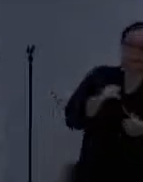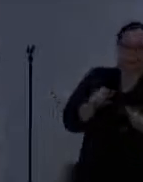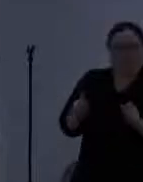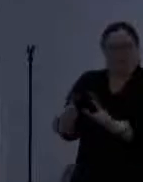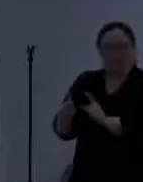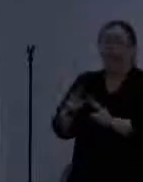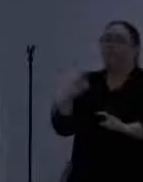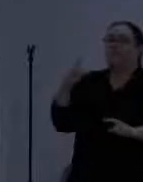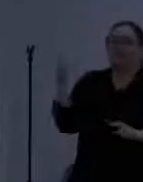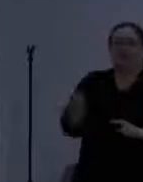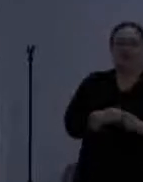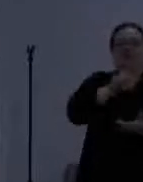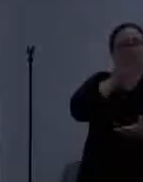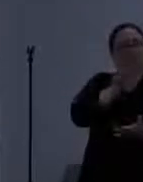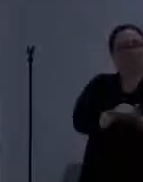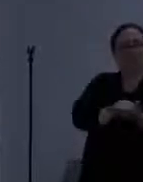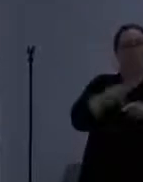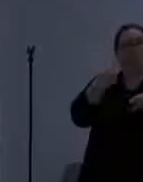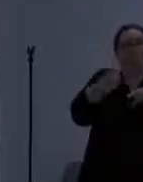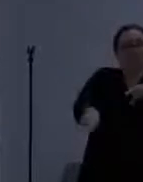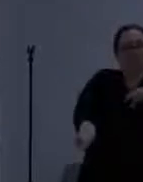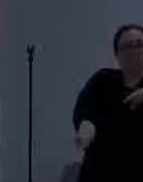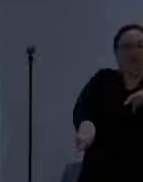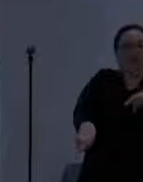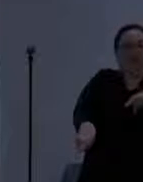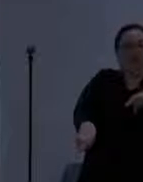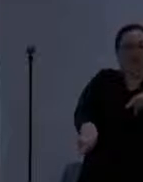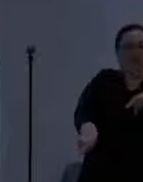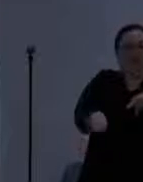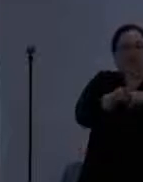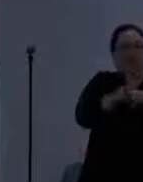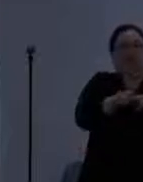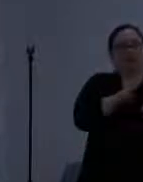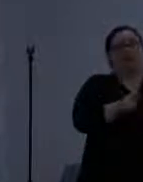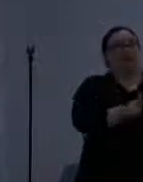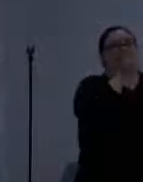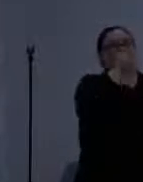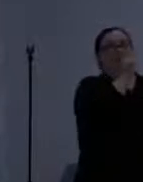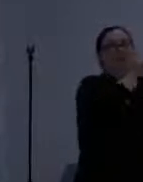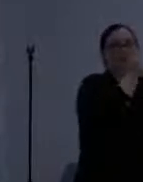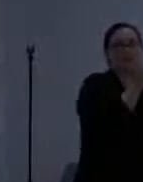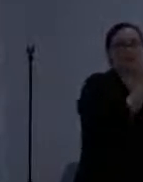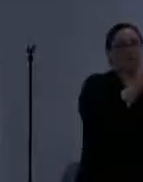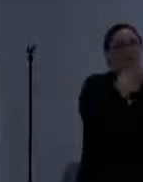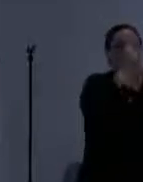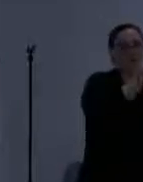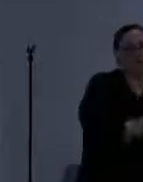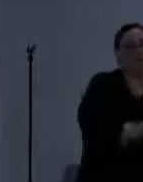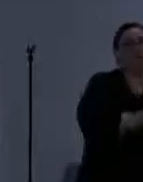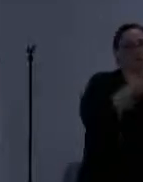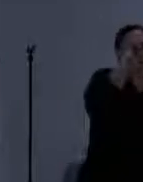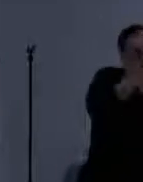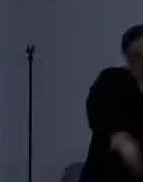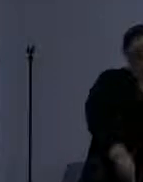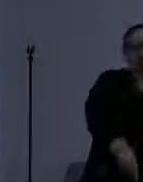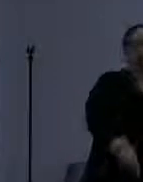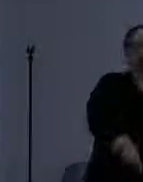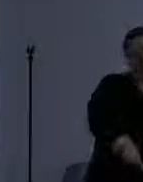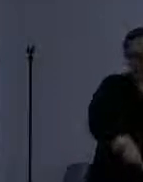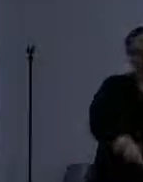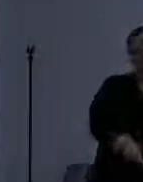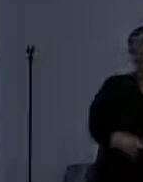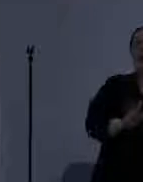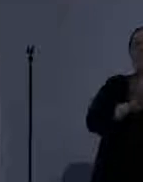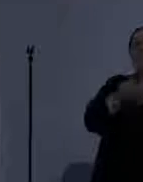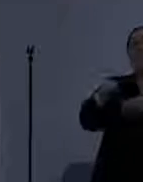idea is that those plans should be aimed at a plan to eliminate or reduce that restrictive